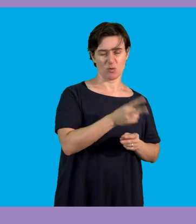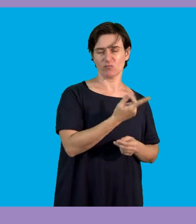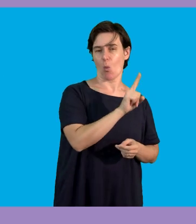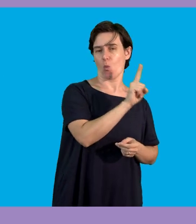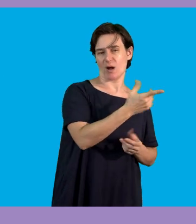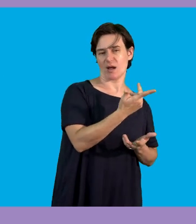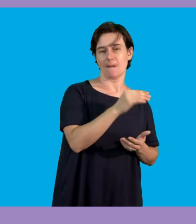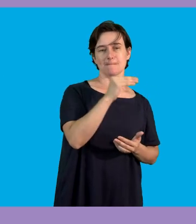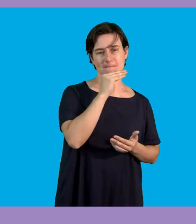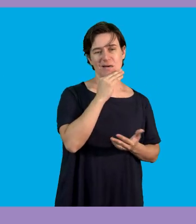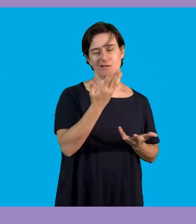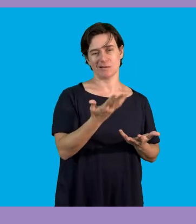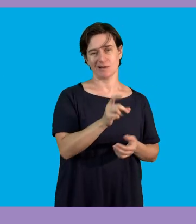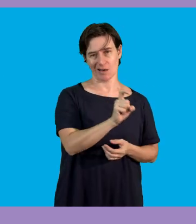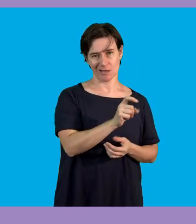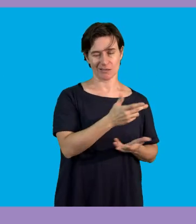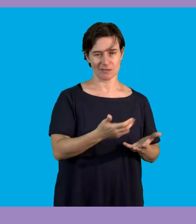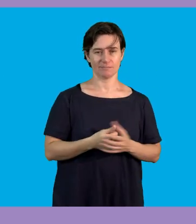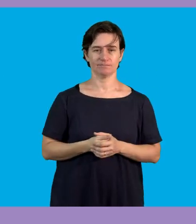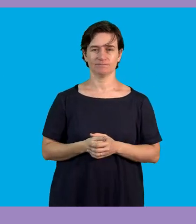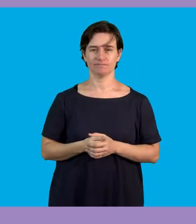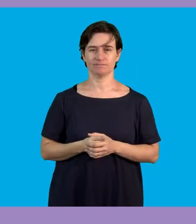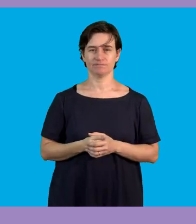1. 1 multiplied by x is x,